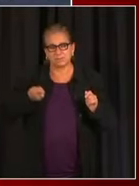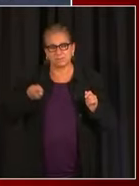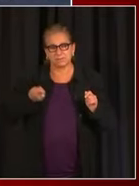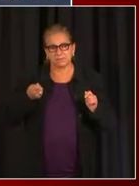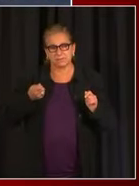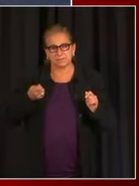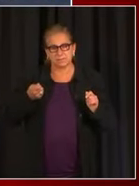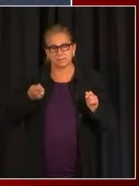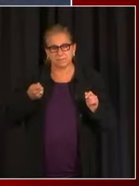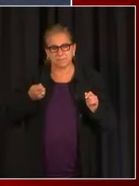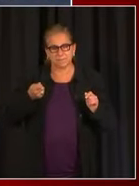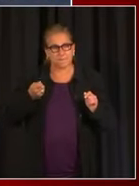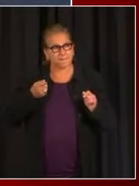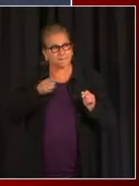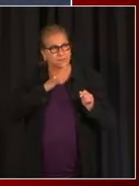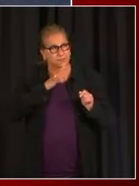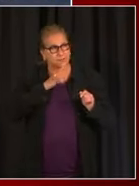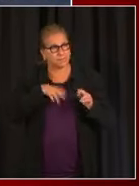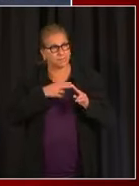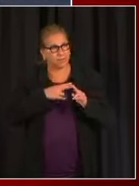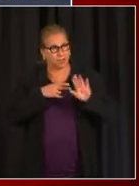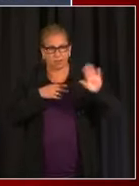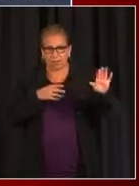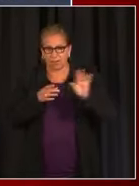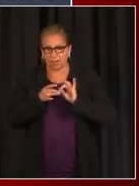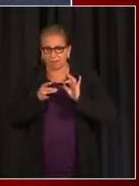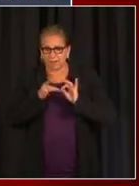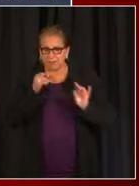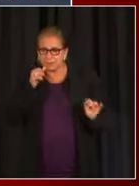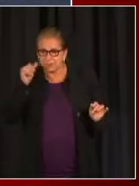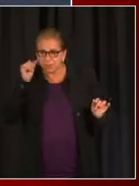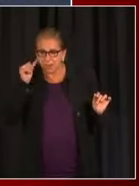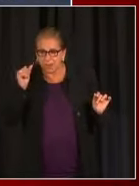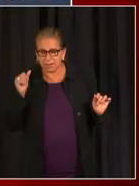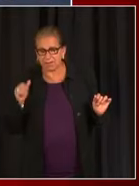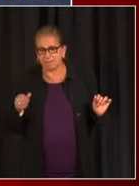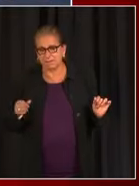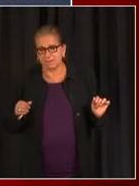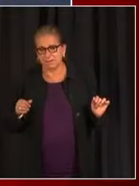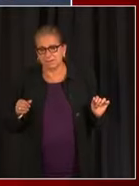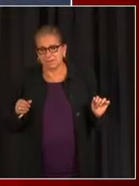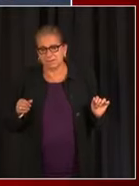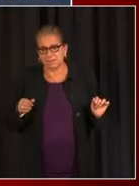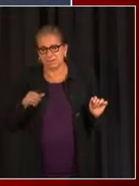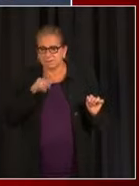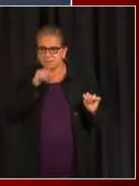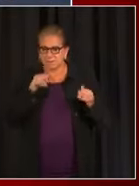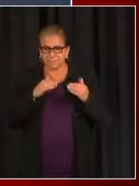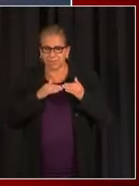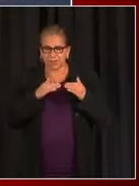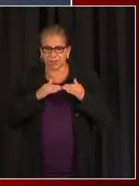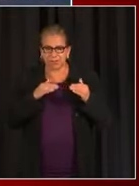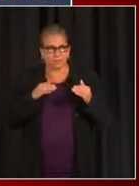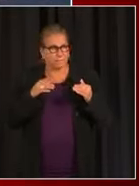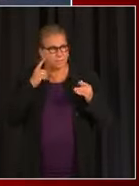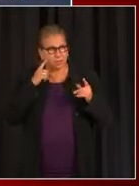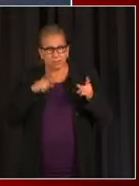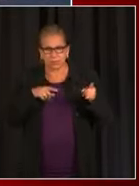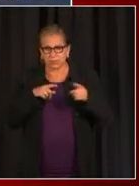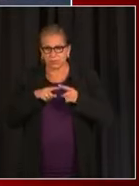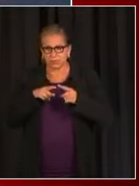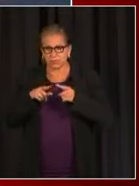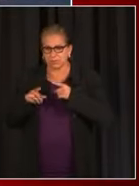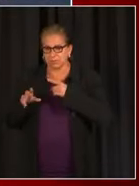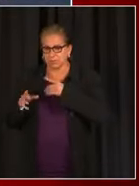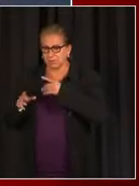reacting to your comments yesterday. And she said, to paraphrase, she said, well, quote was, it was not fair of you to finger point, and it was not